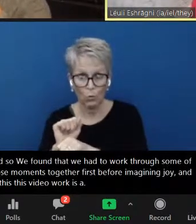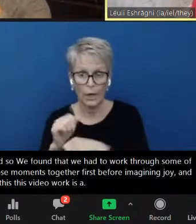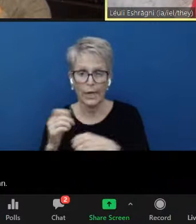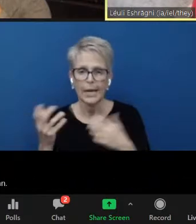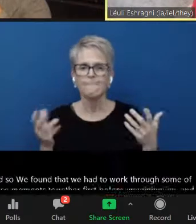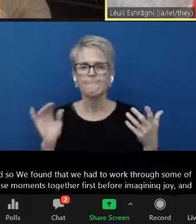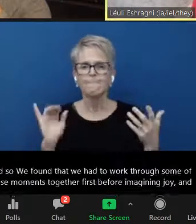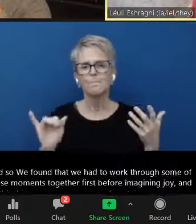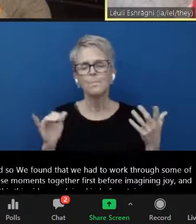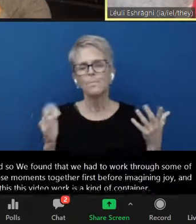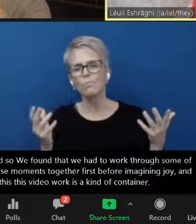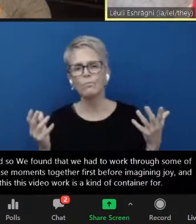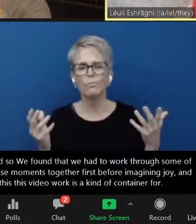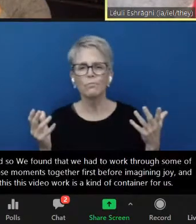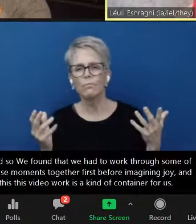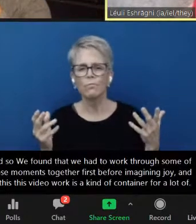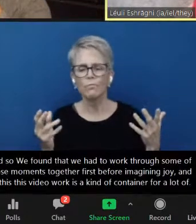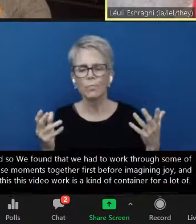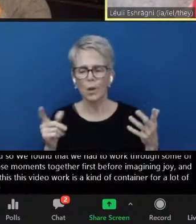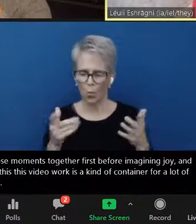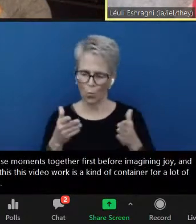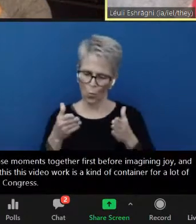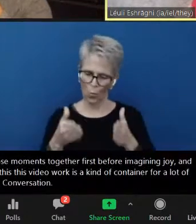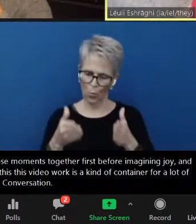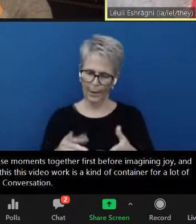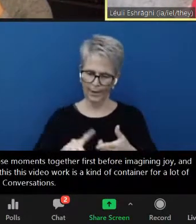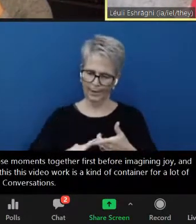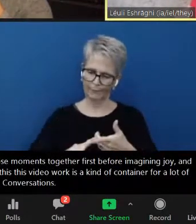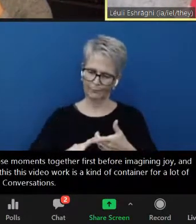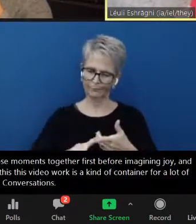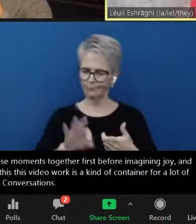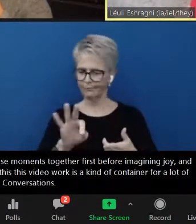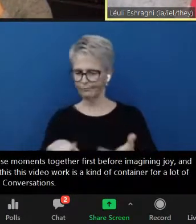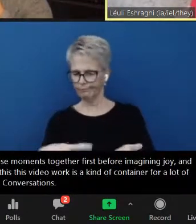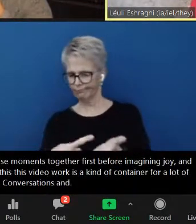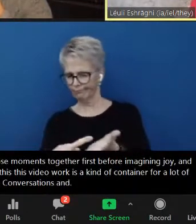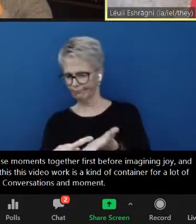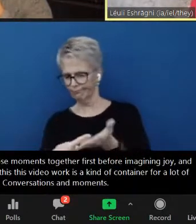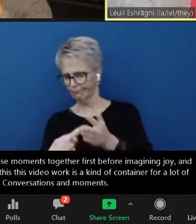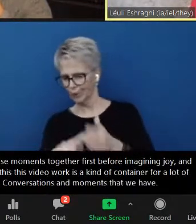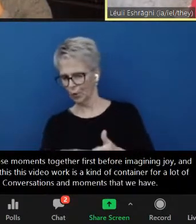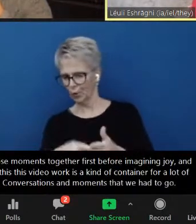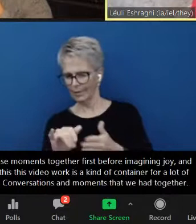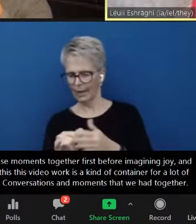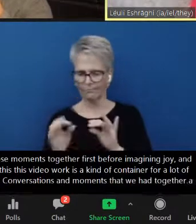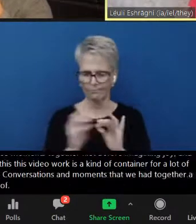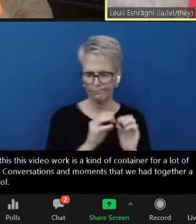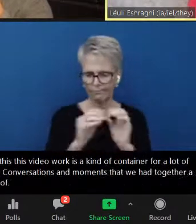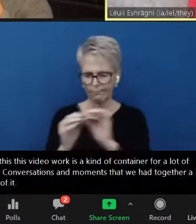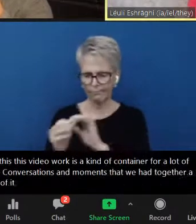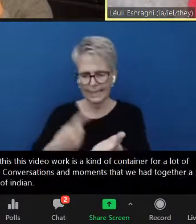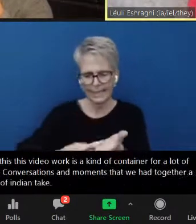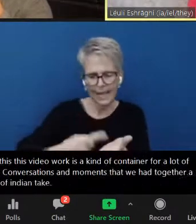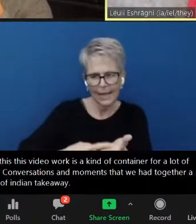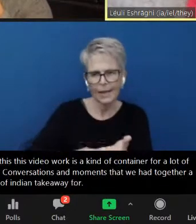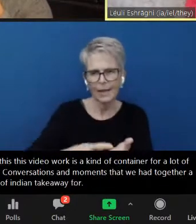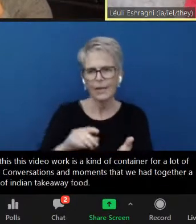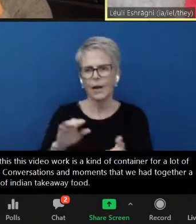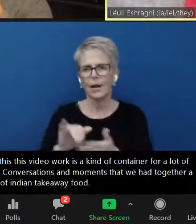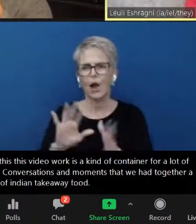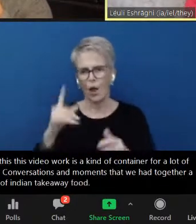a kind of container for a lot of the conversations and moments that we had together, a lot of Indian takeaway